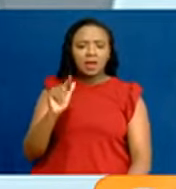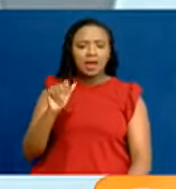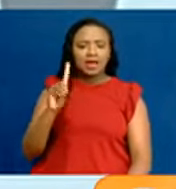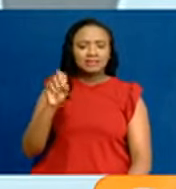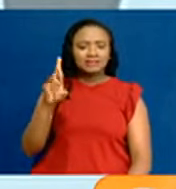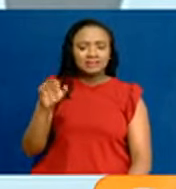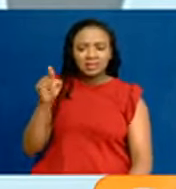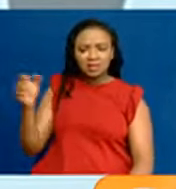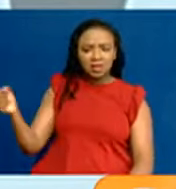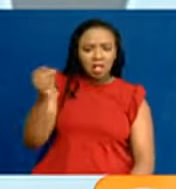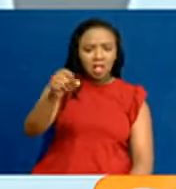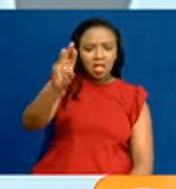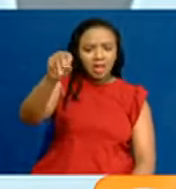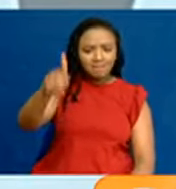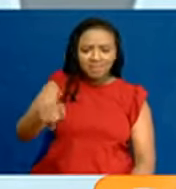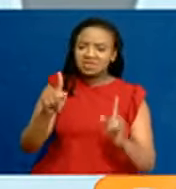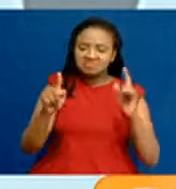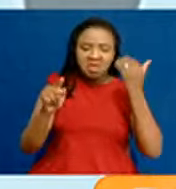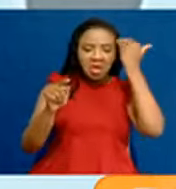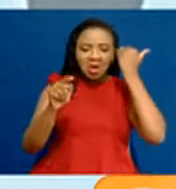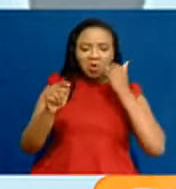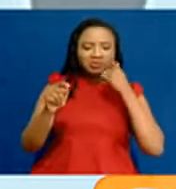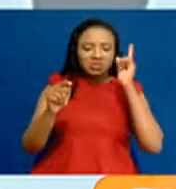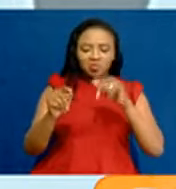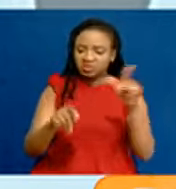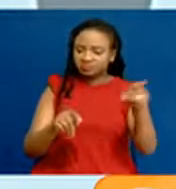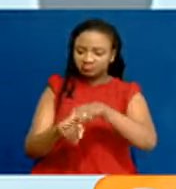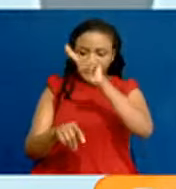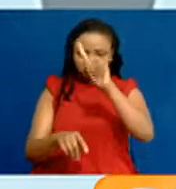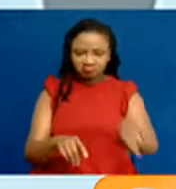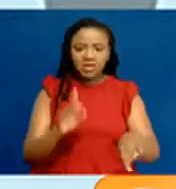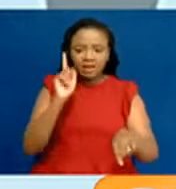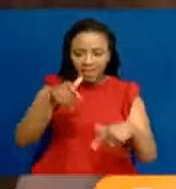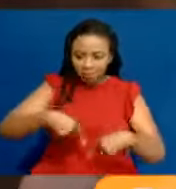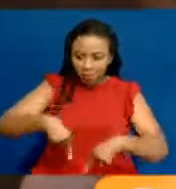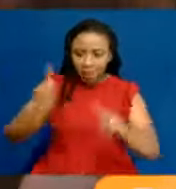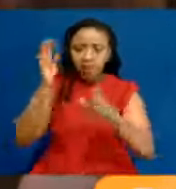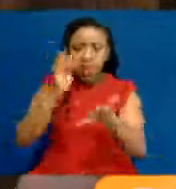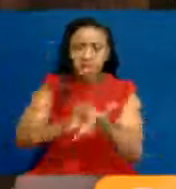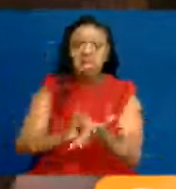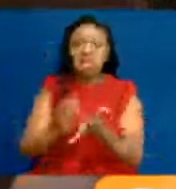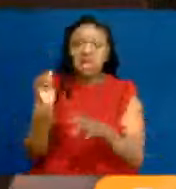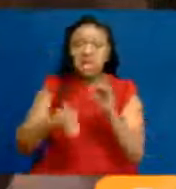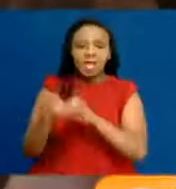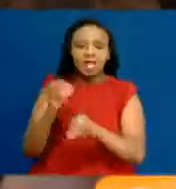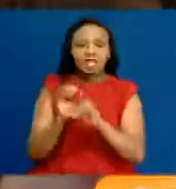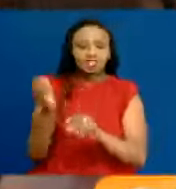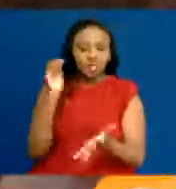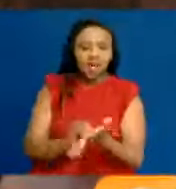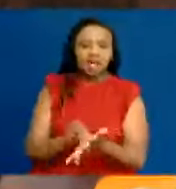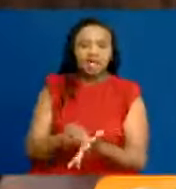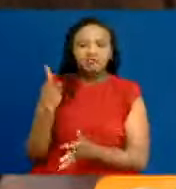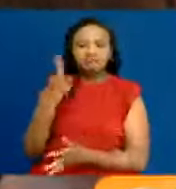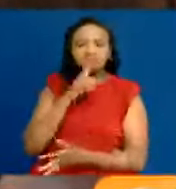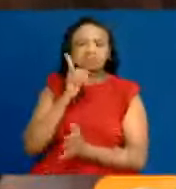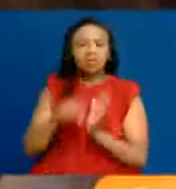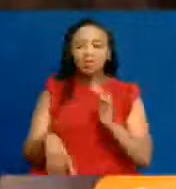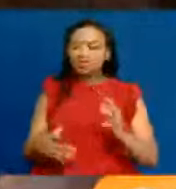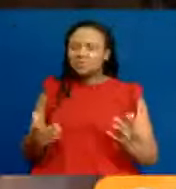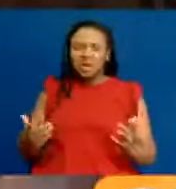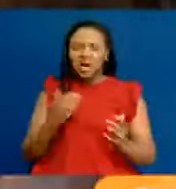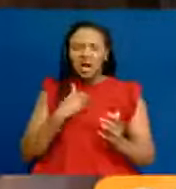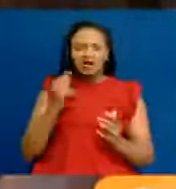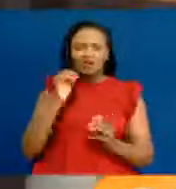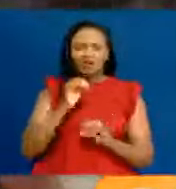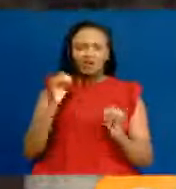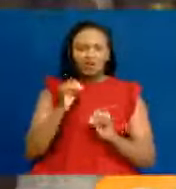throwing out a High Court decision to hold fresh elections. In the 52-page judgment, the three-judge bench said there was no threshold to hold